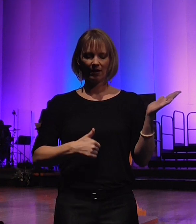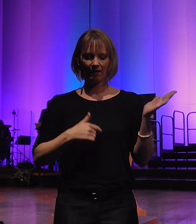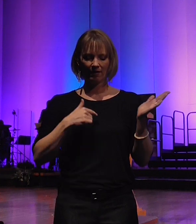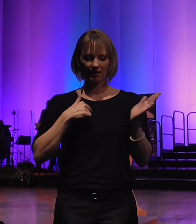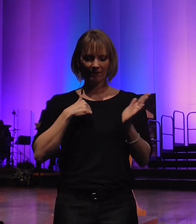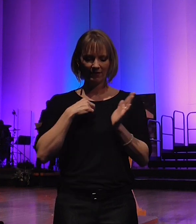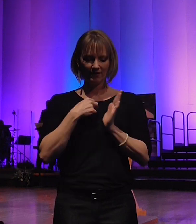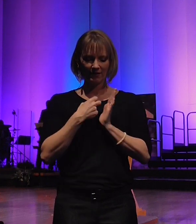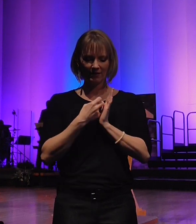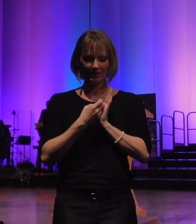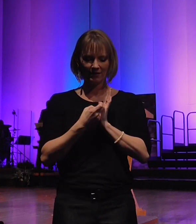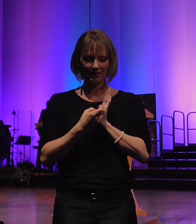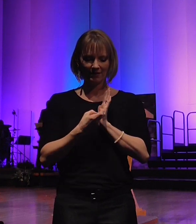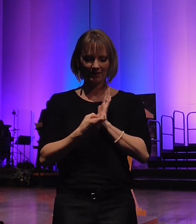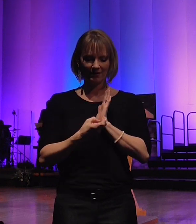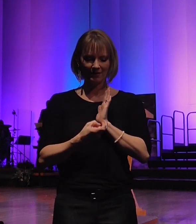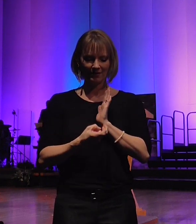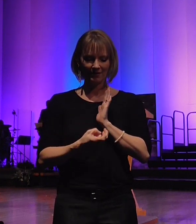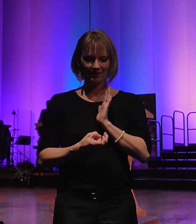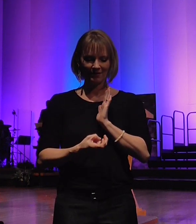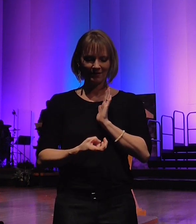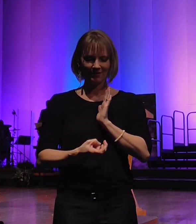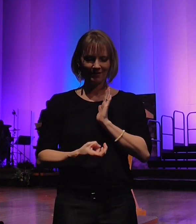I'm diving in.